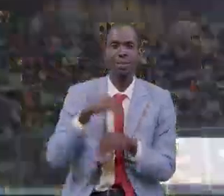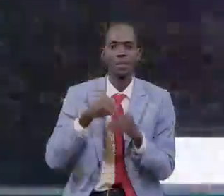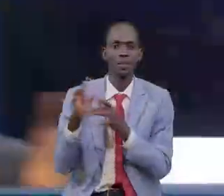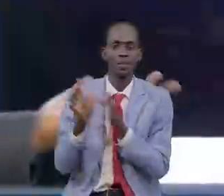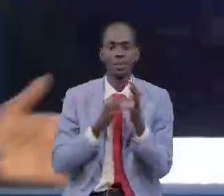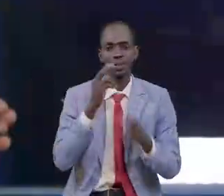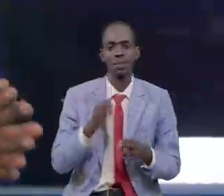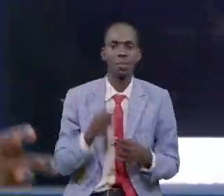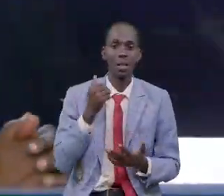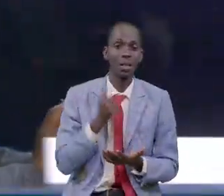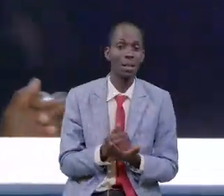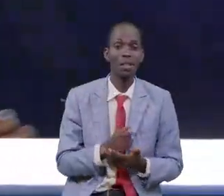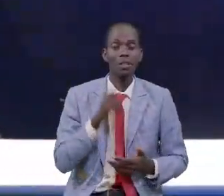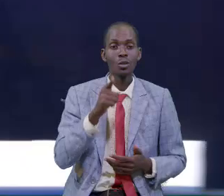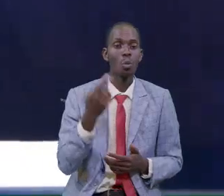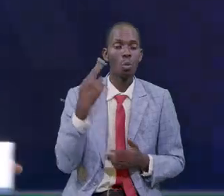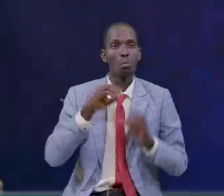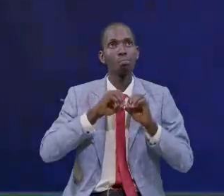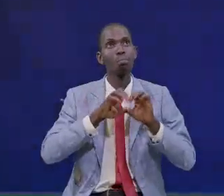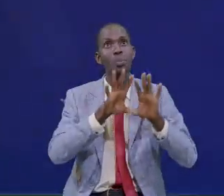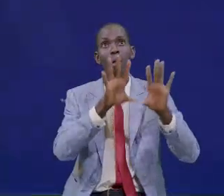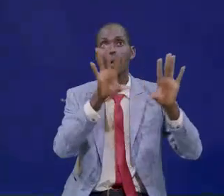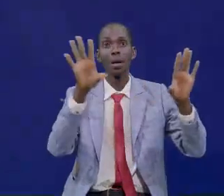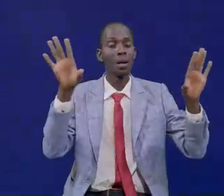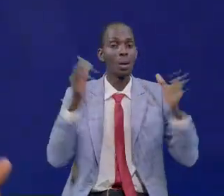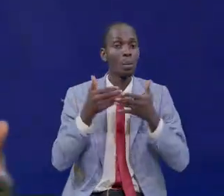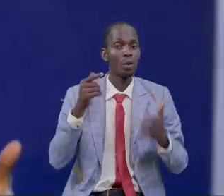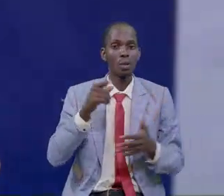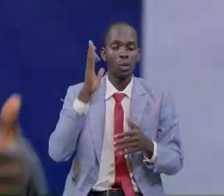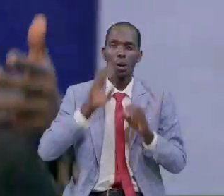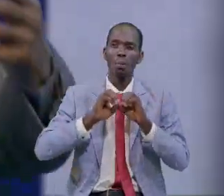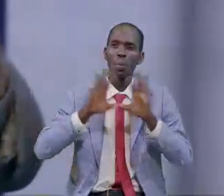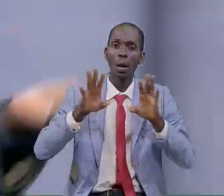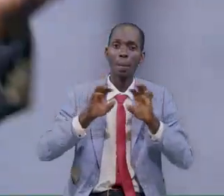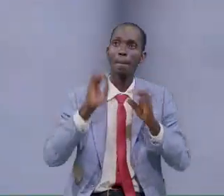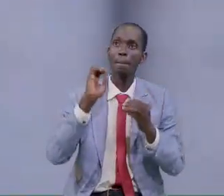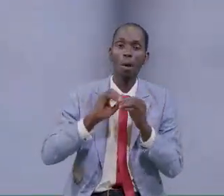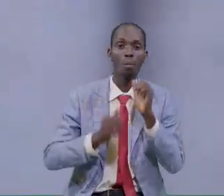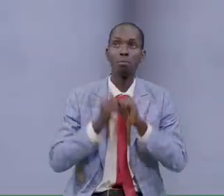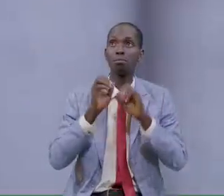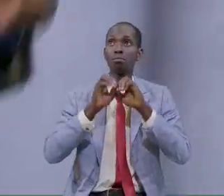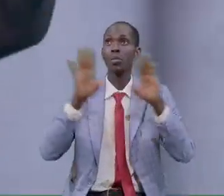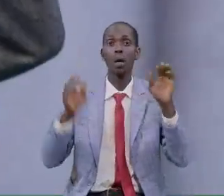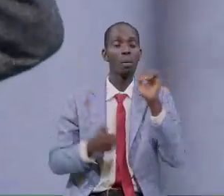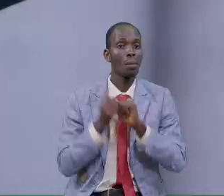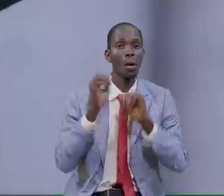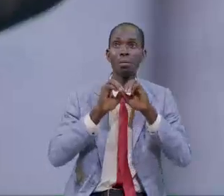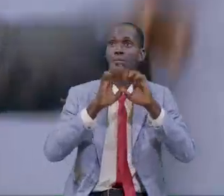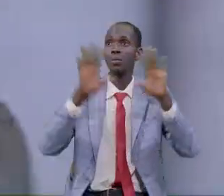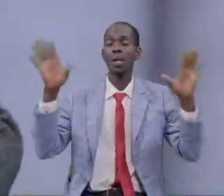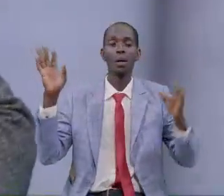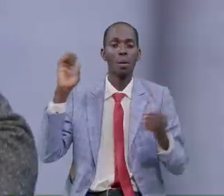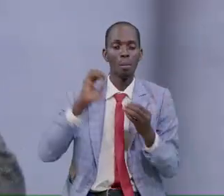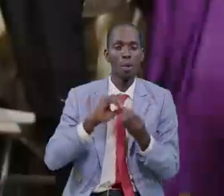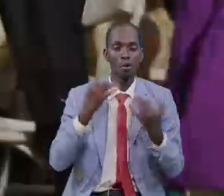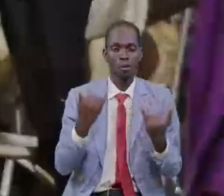You were shining before, you are going to shine brighter and brighter and brighter tonight in